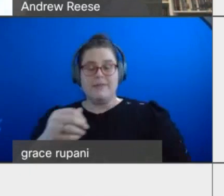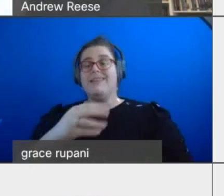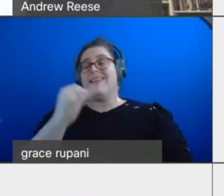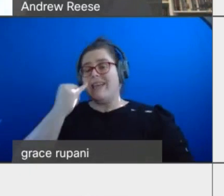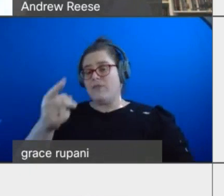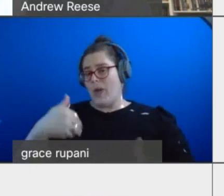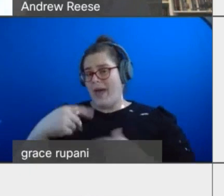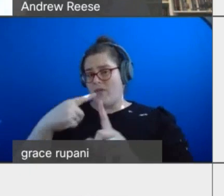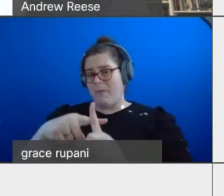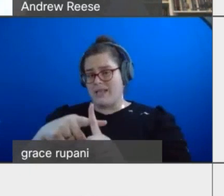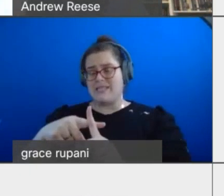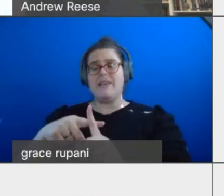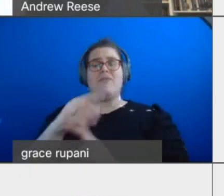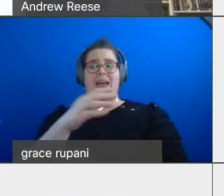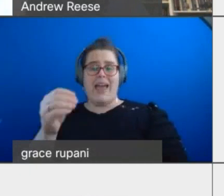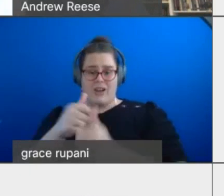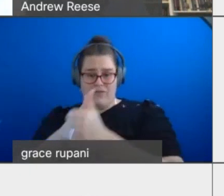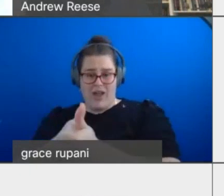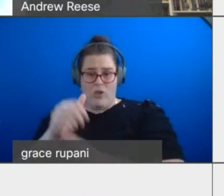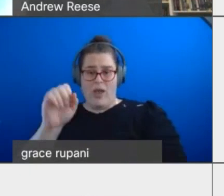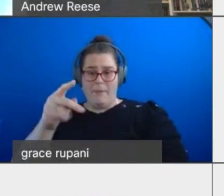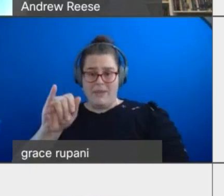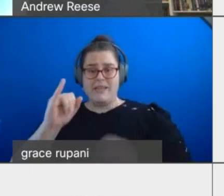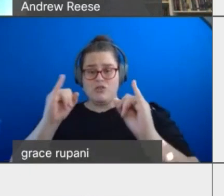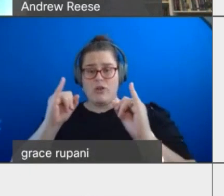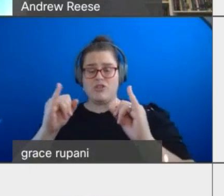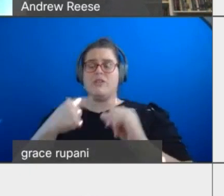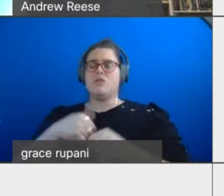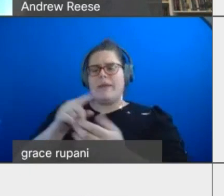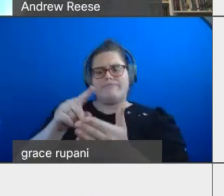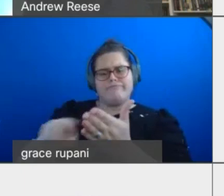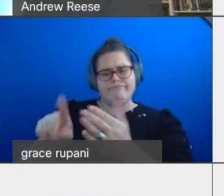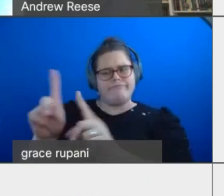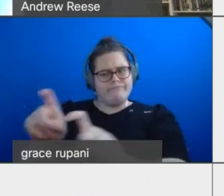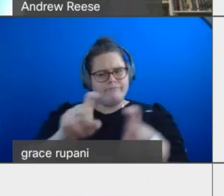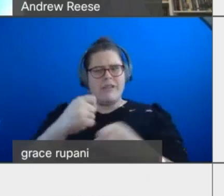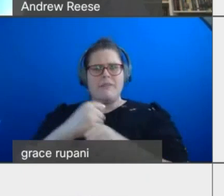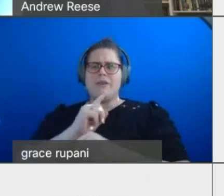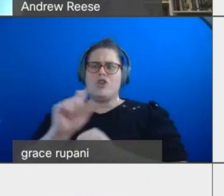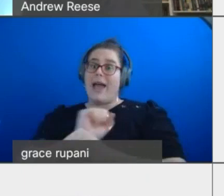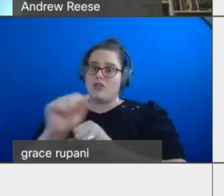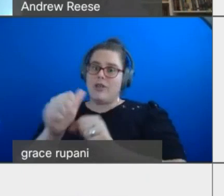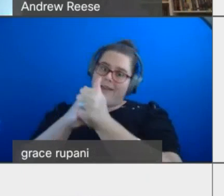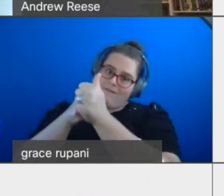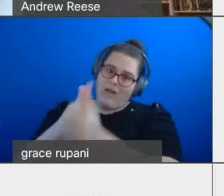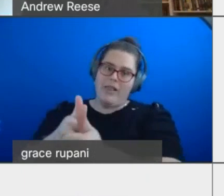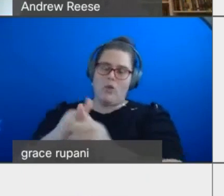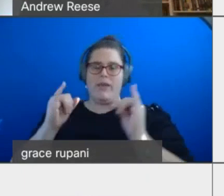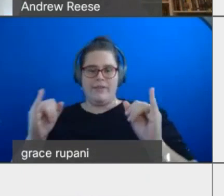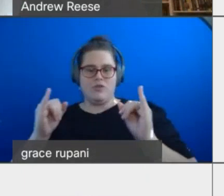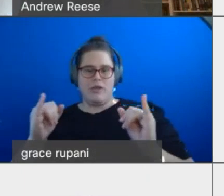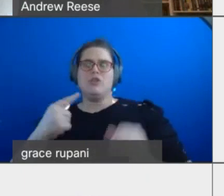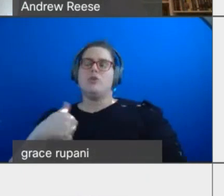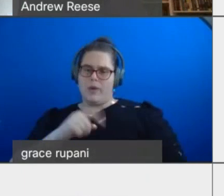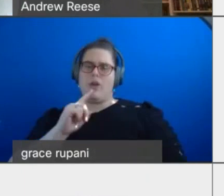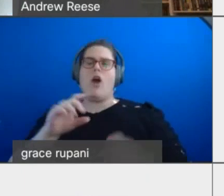from EPI, that you are following those recommendations from EPI. I just want to let you know that we are conducting those surveys